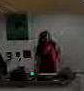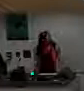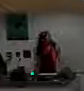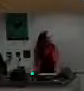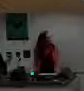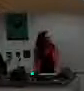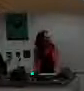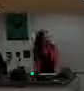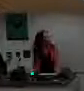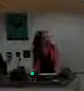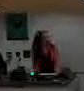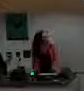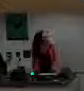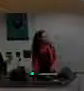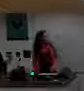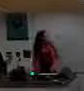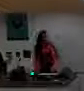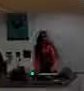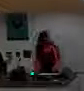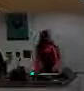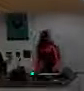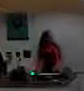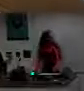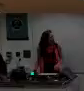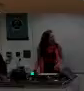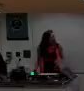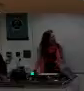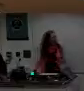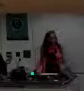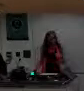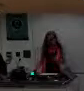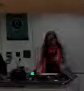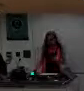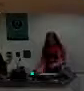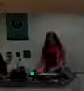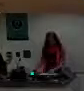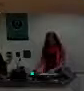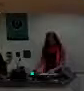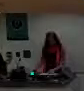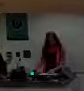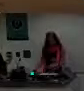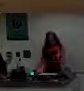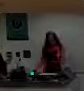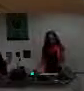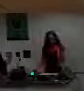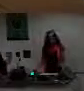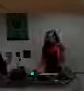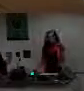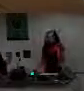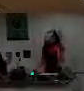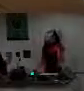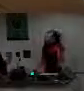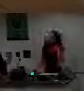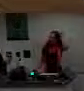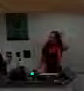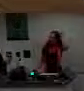important because, as Bart has already indicated, what I do in the book is really examine the